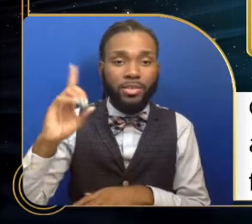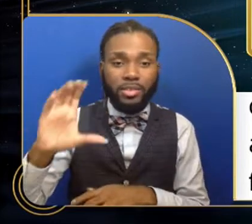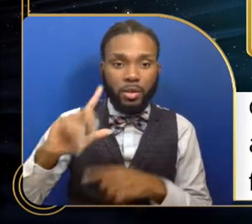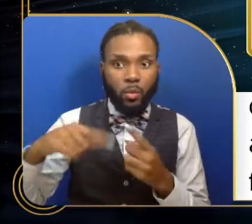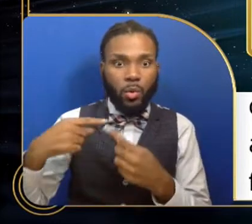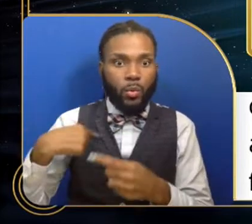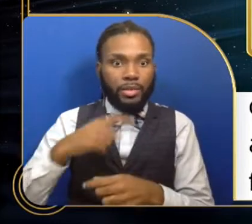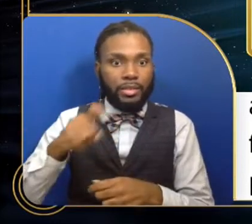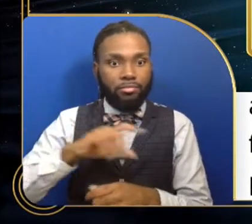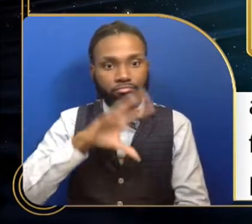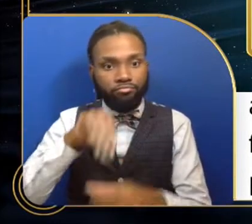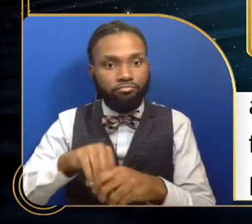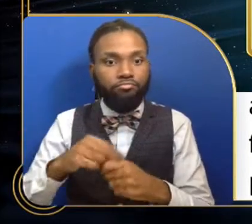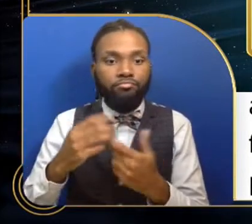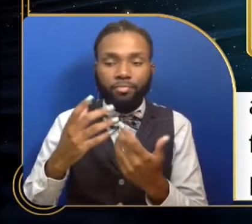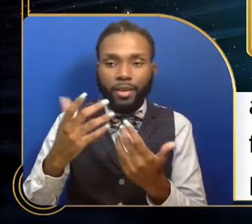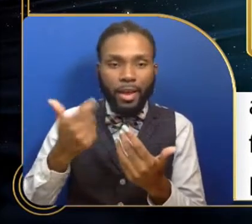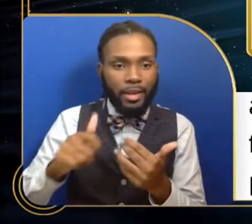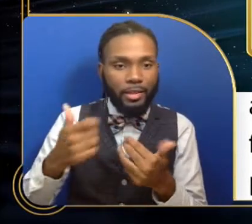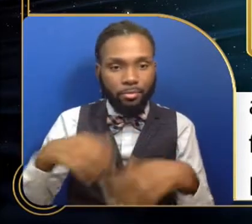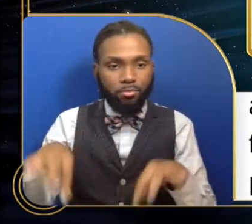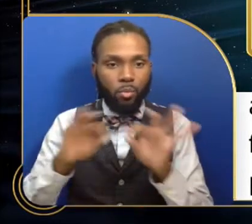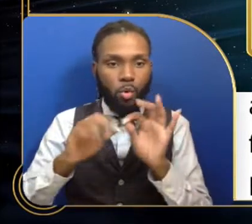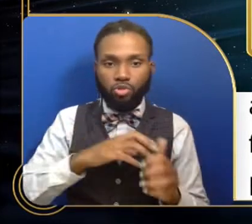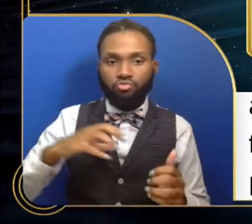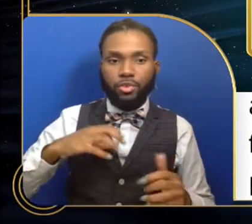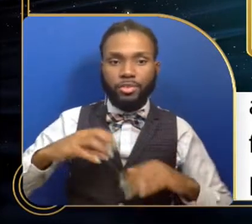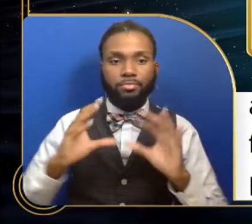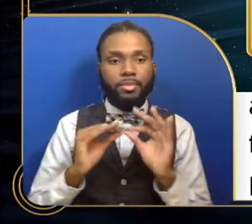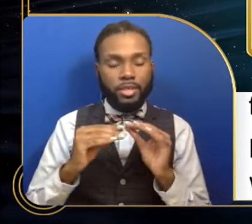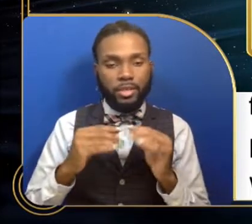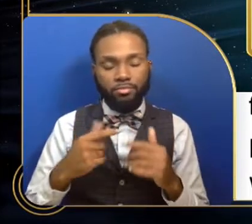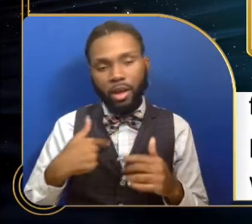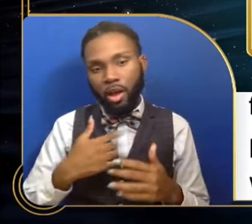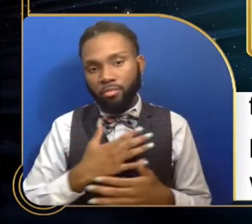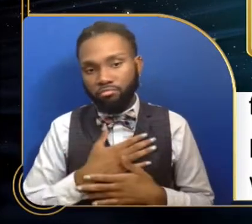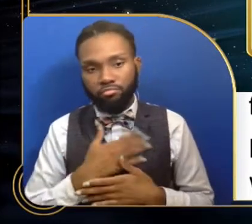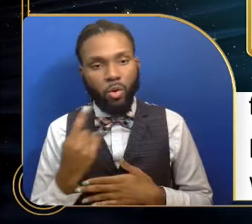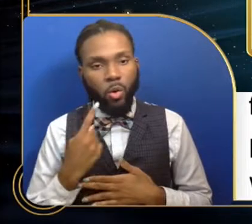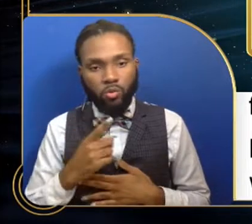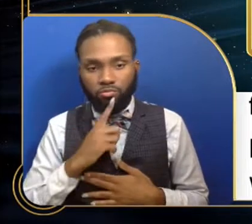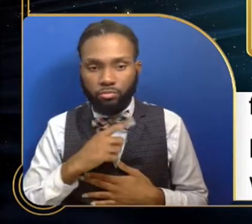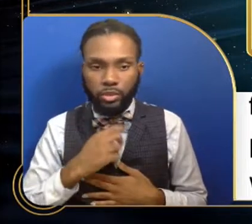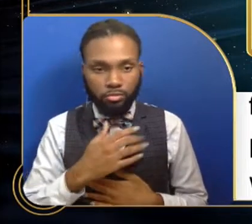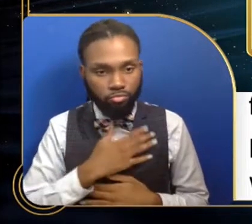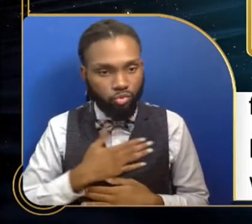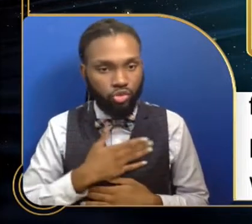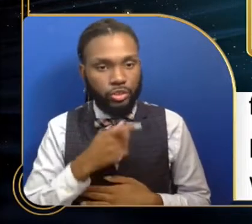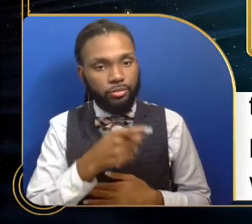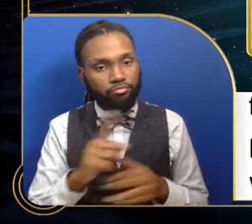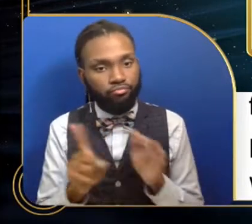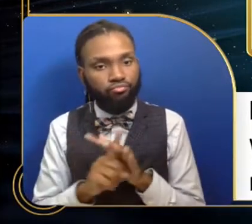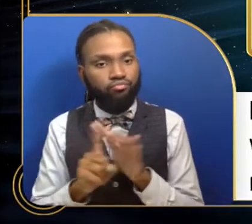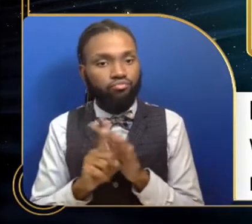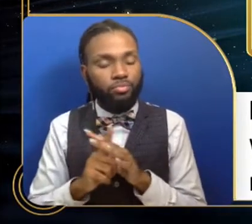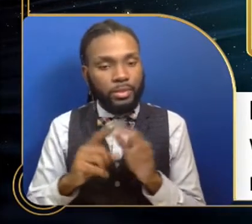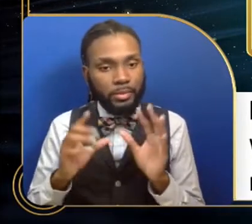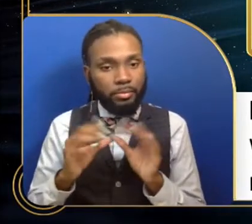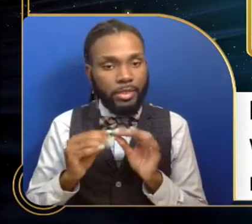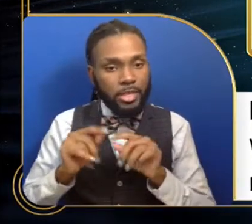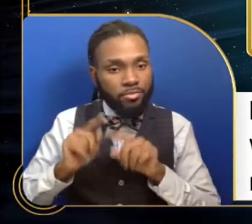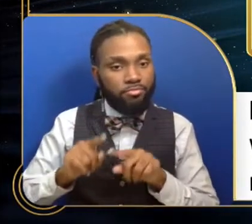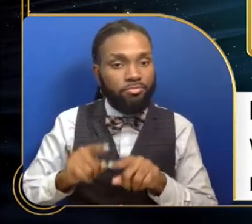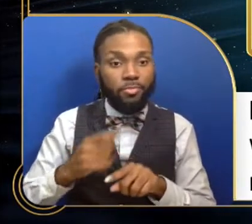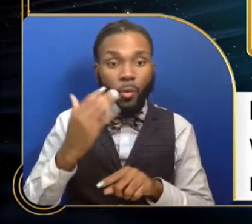key congressional meetings, and I was always grateful for his presence at those meetings, for he brought real wisdom and decades